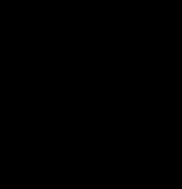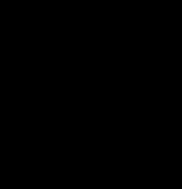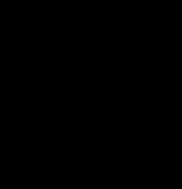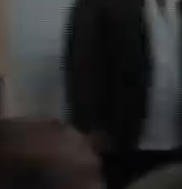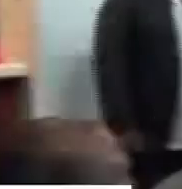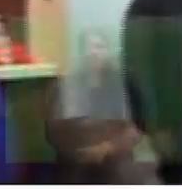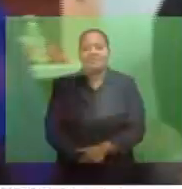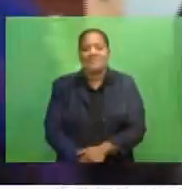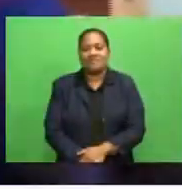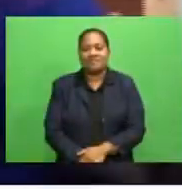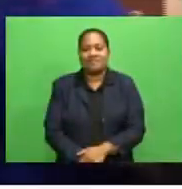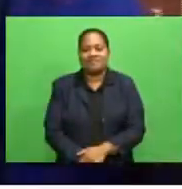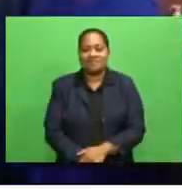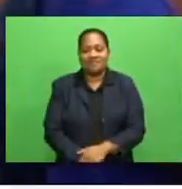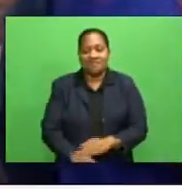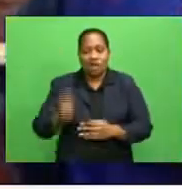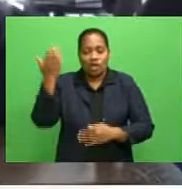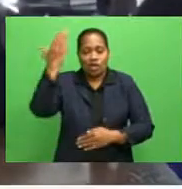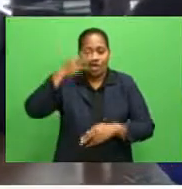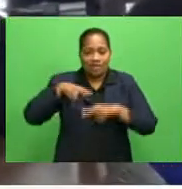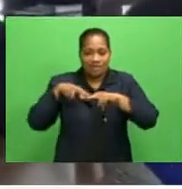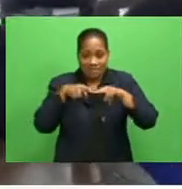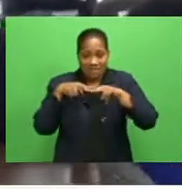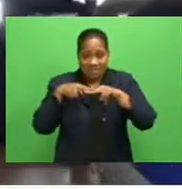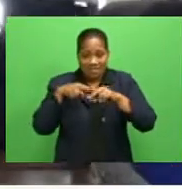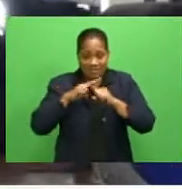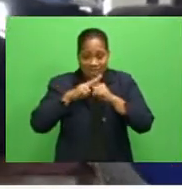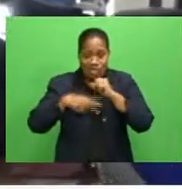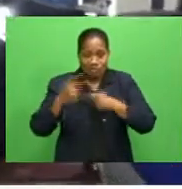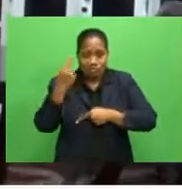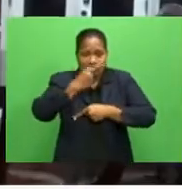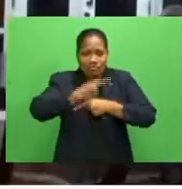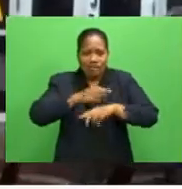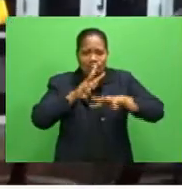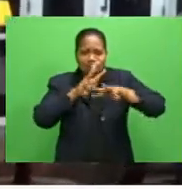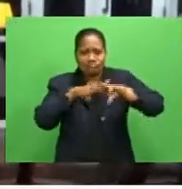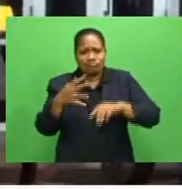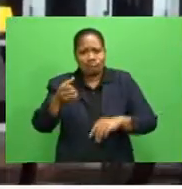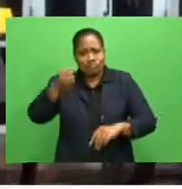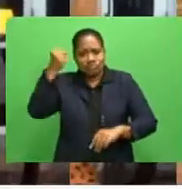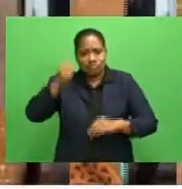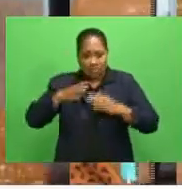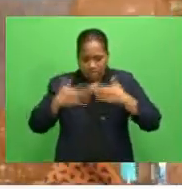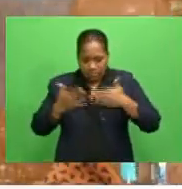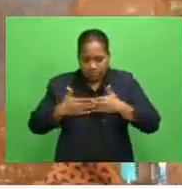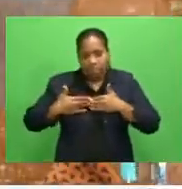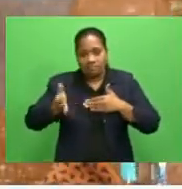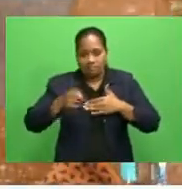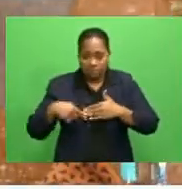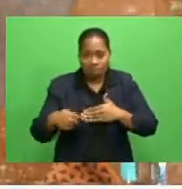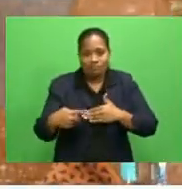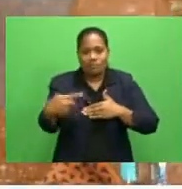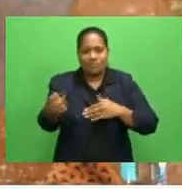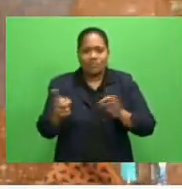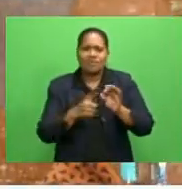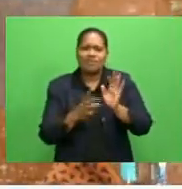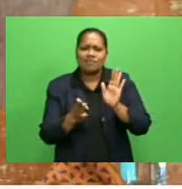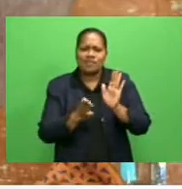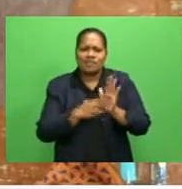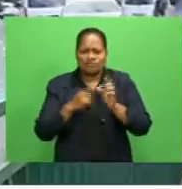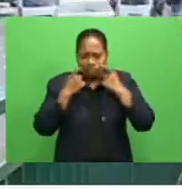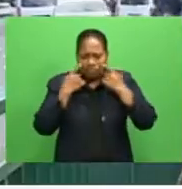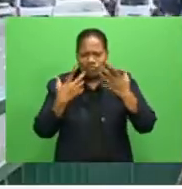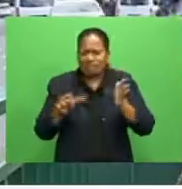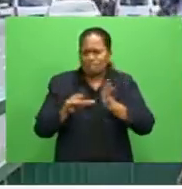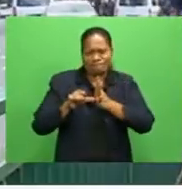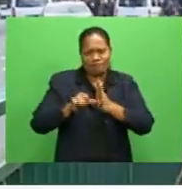hits. Good evening, Fiji. In this bulletin, SODELPA suspension lifted. PM reveals hard decision-making